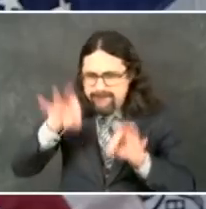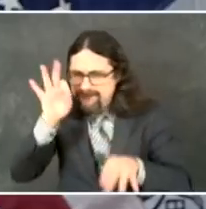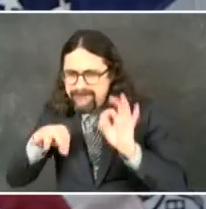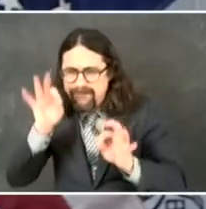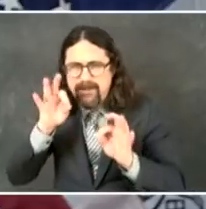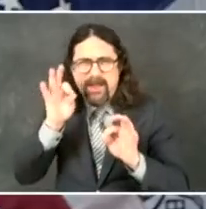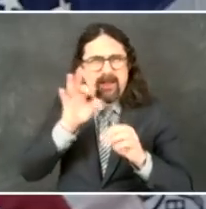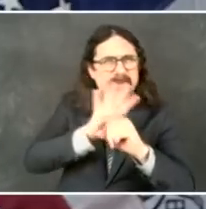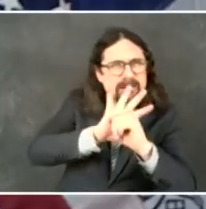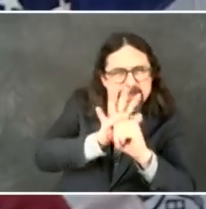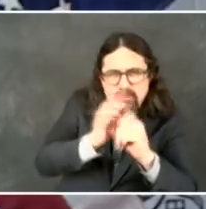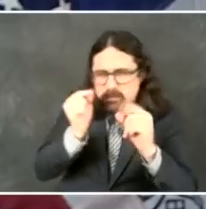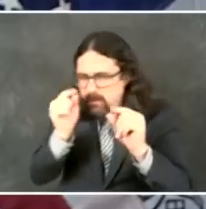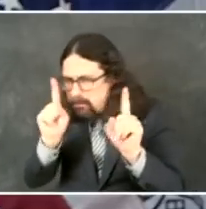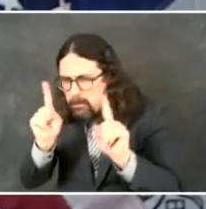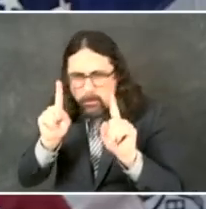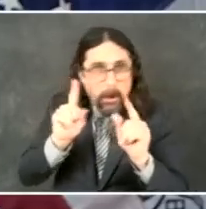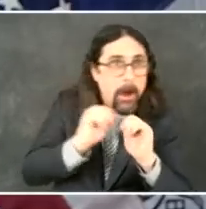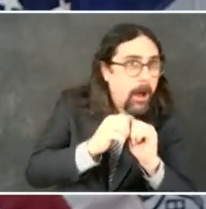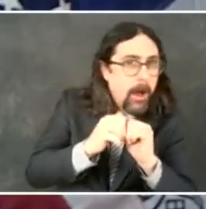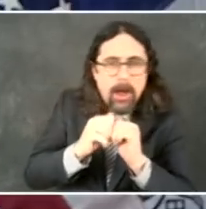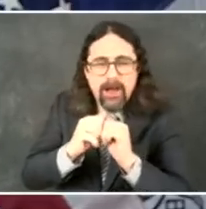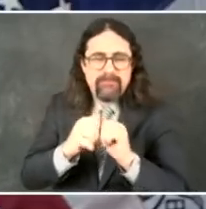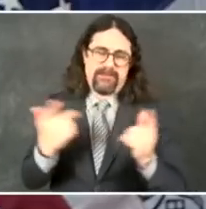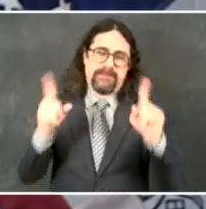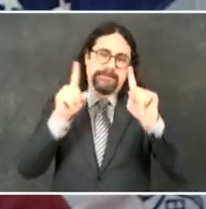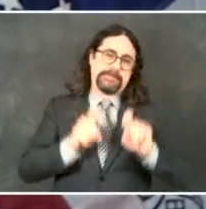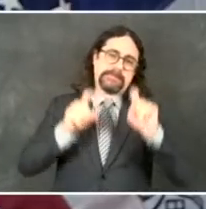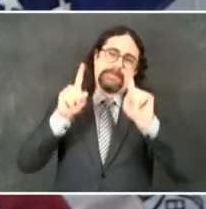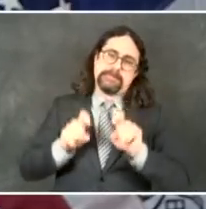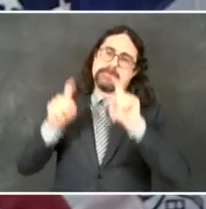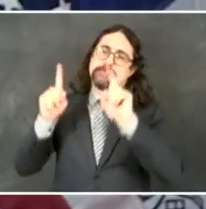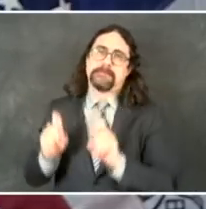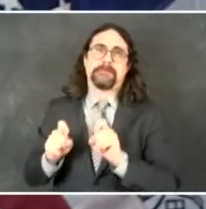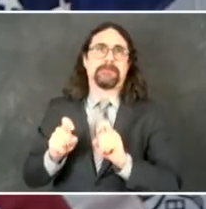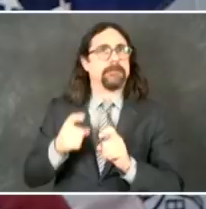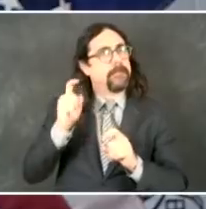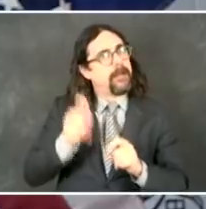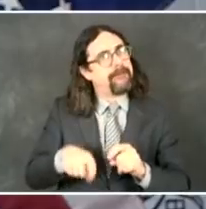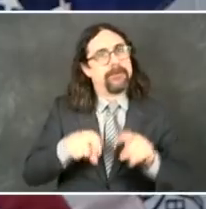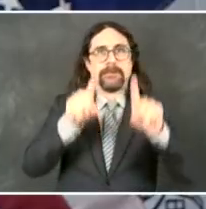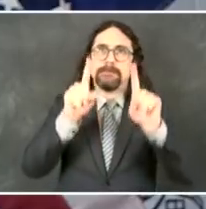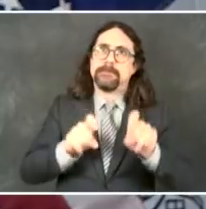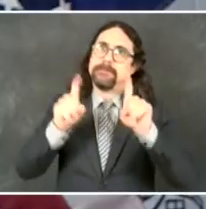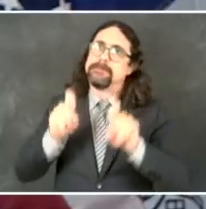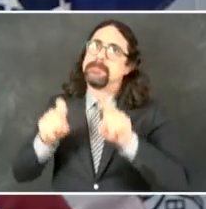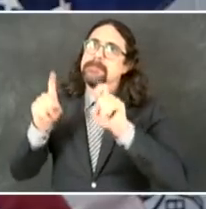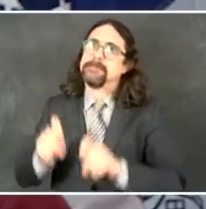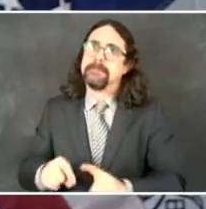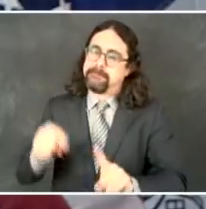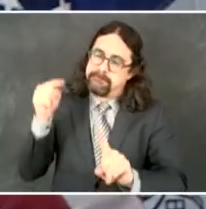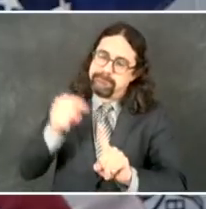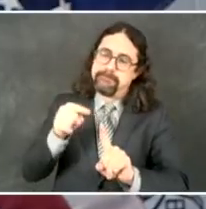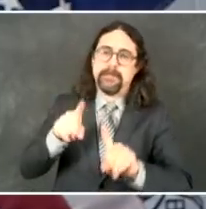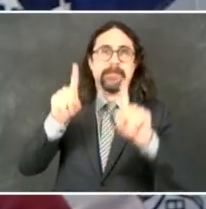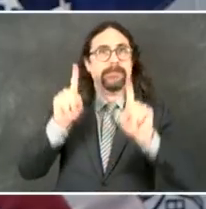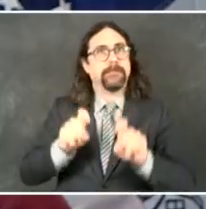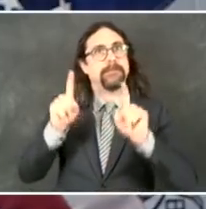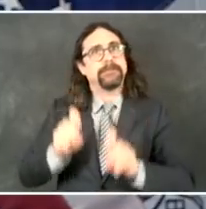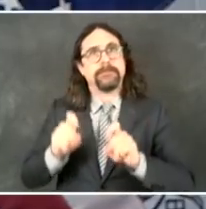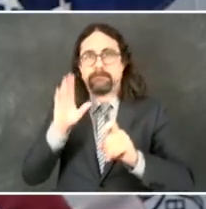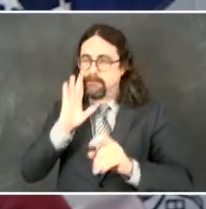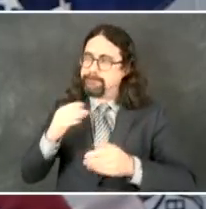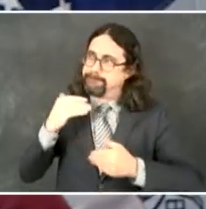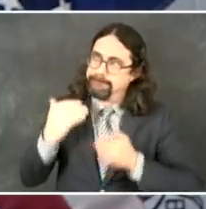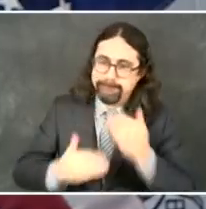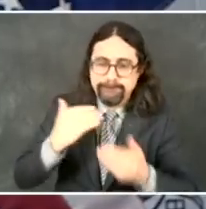the way forward. And it's been a long fight just to get the testing we need, the ability to give the tests. But today we